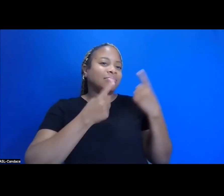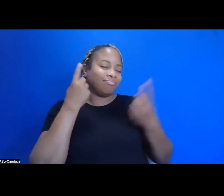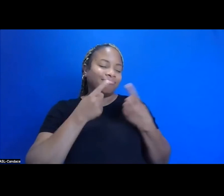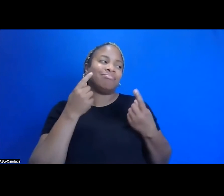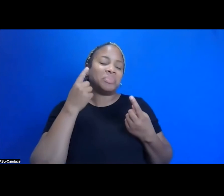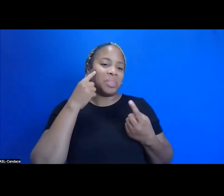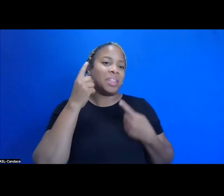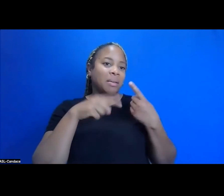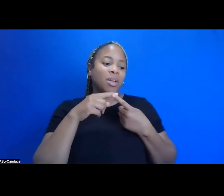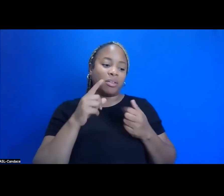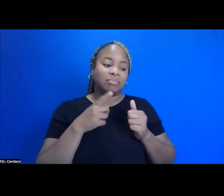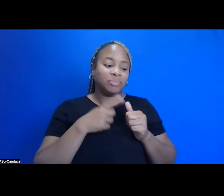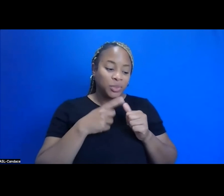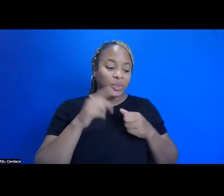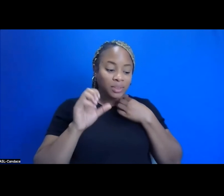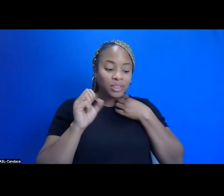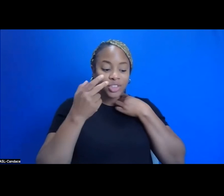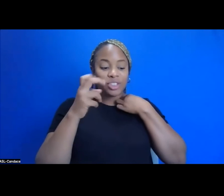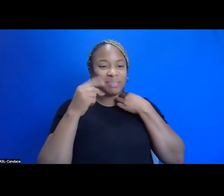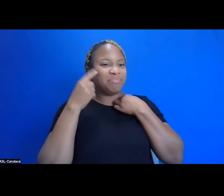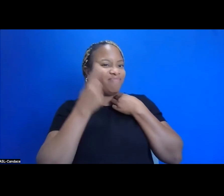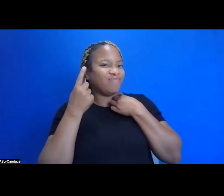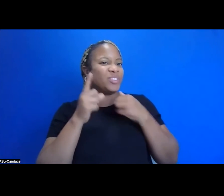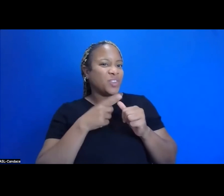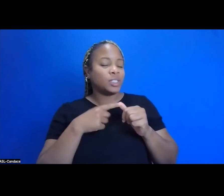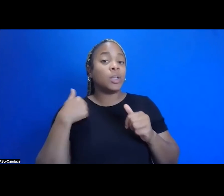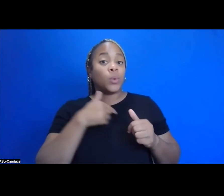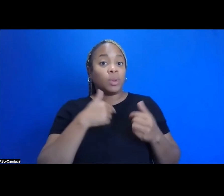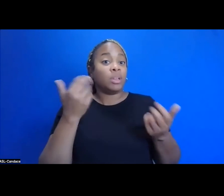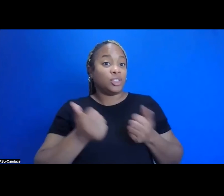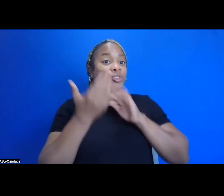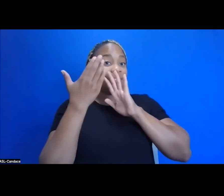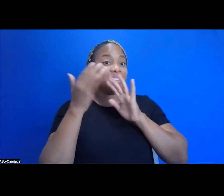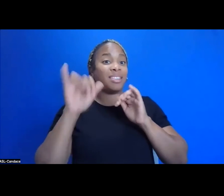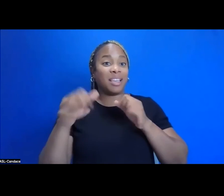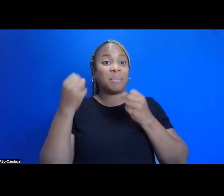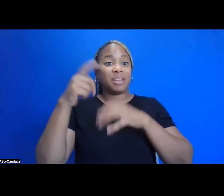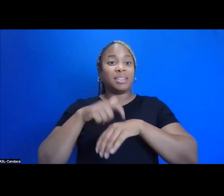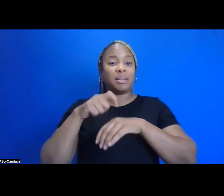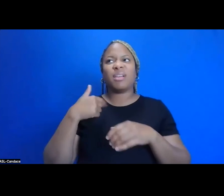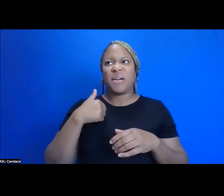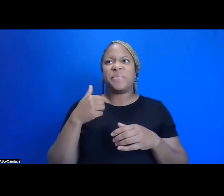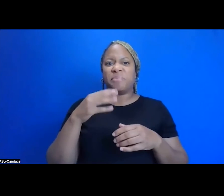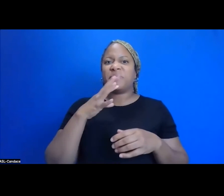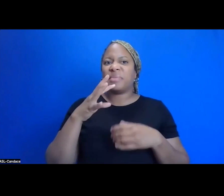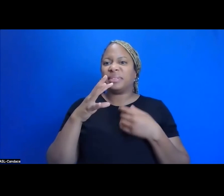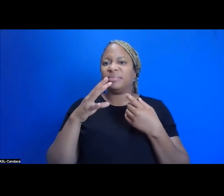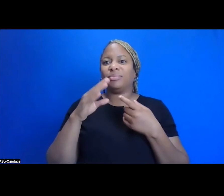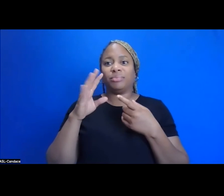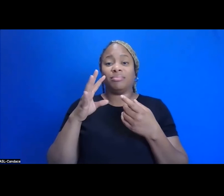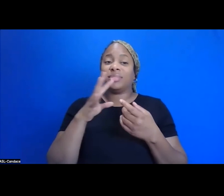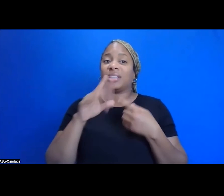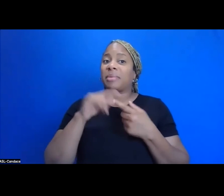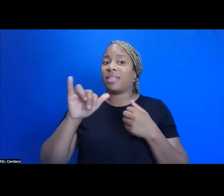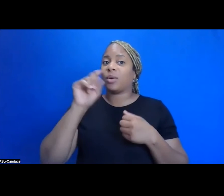first. As I say, I may have addressed this and as I talked on after the question, but there